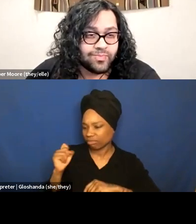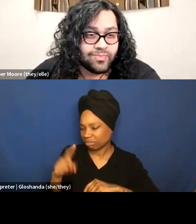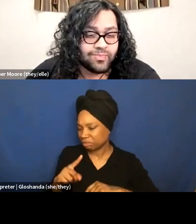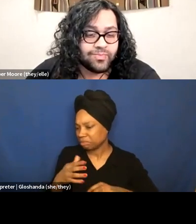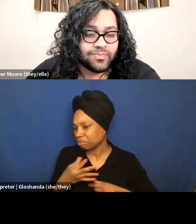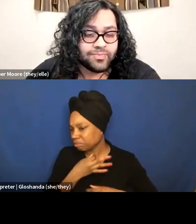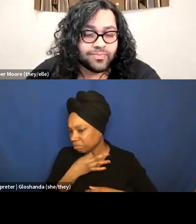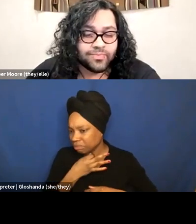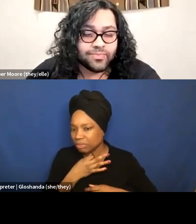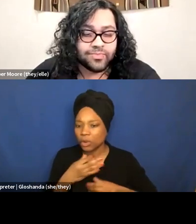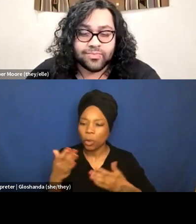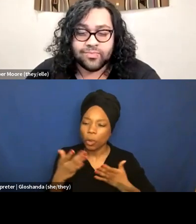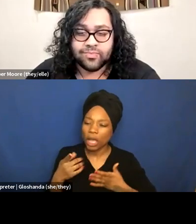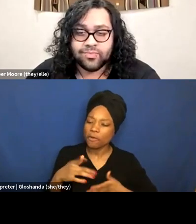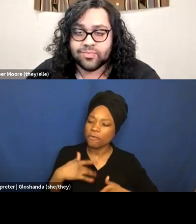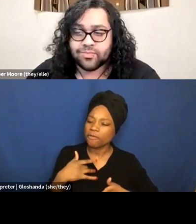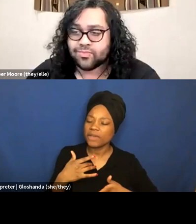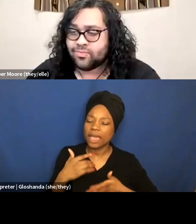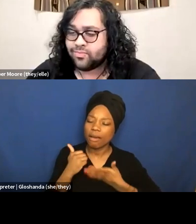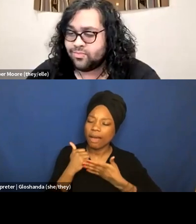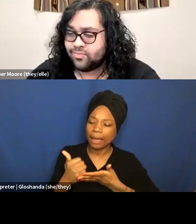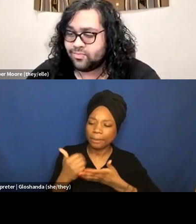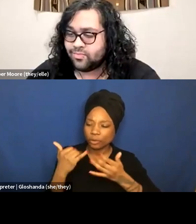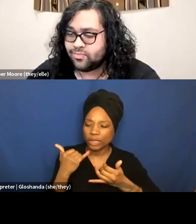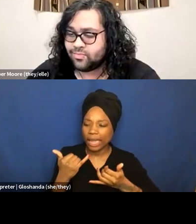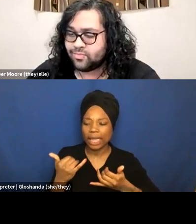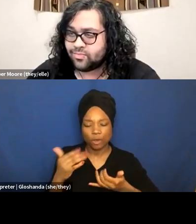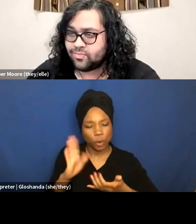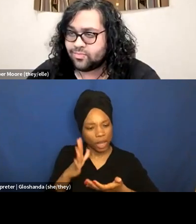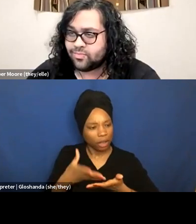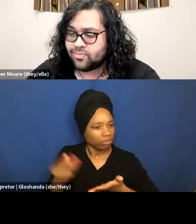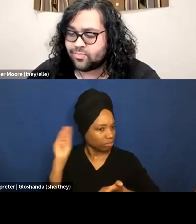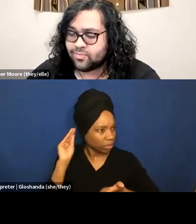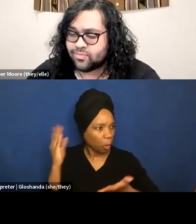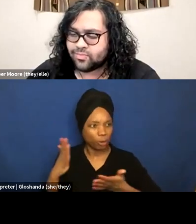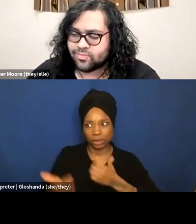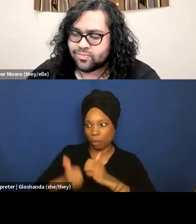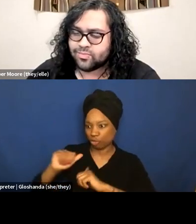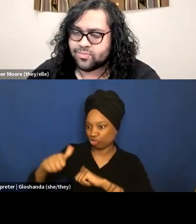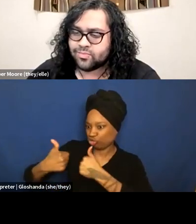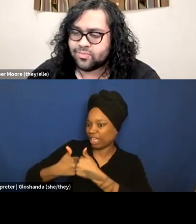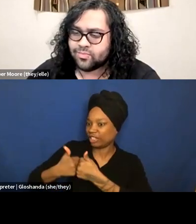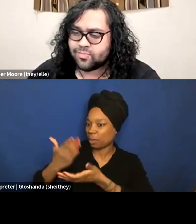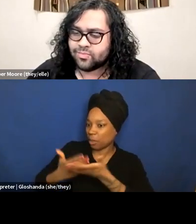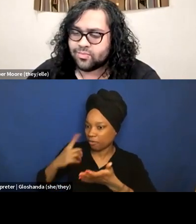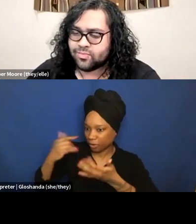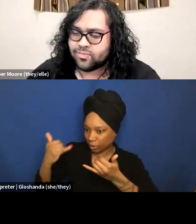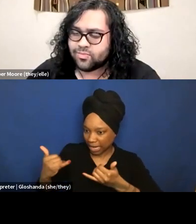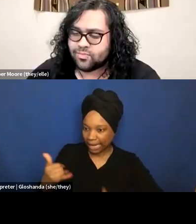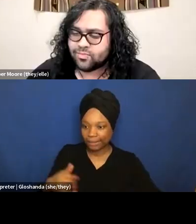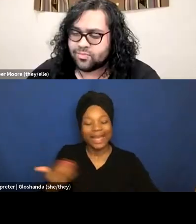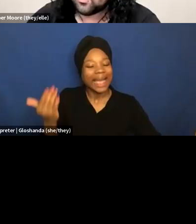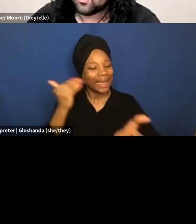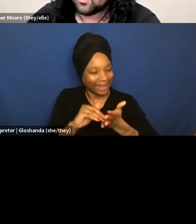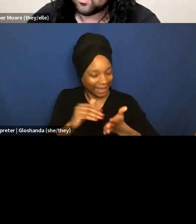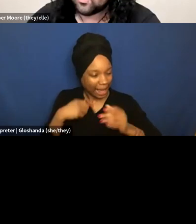curious or are you taking away from today? And what was the most challenging part of today? And again, I could say a lot of what clinically that